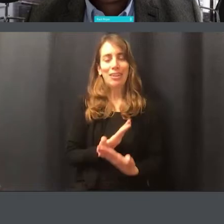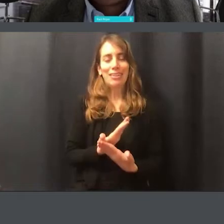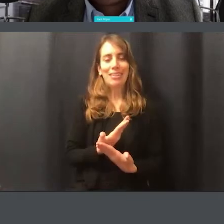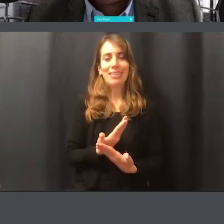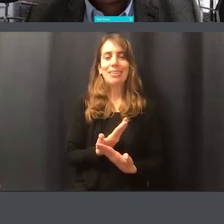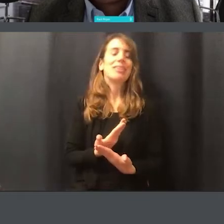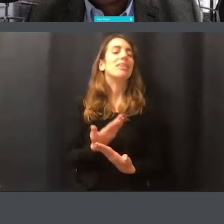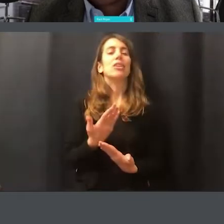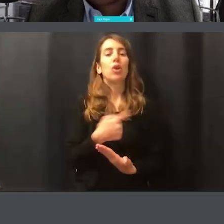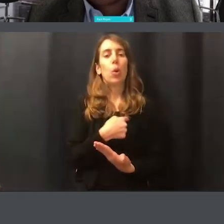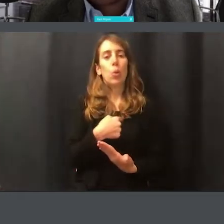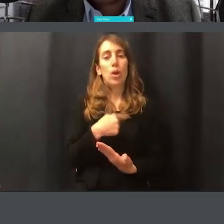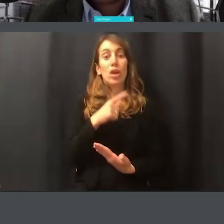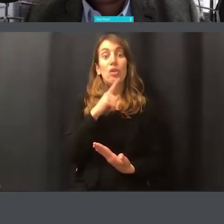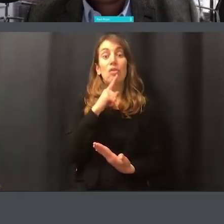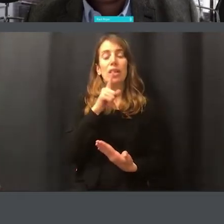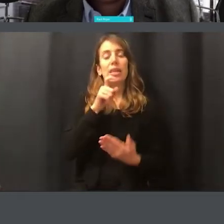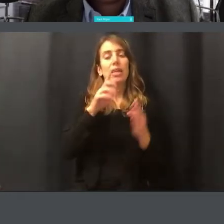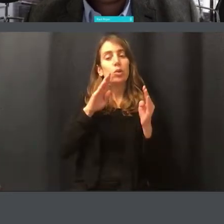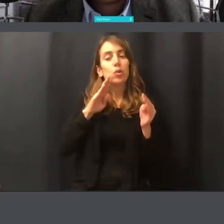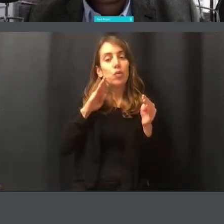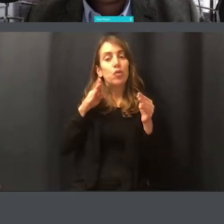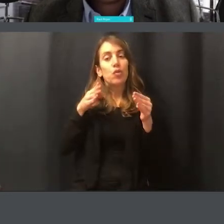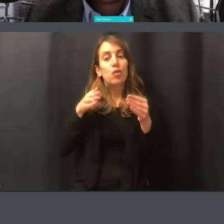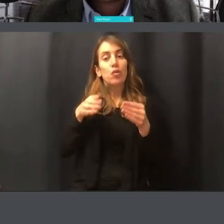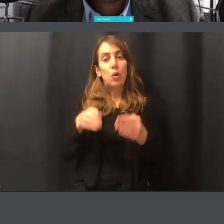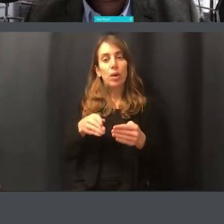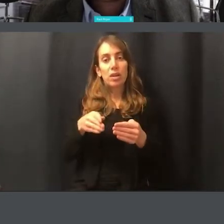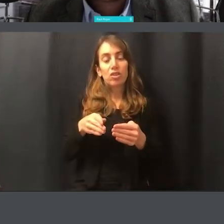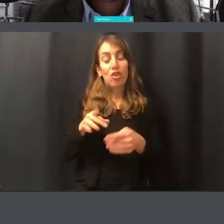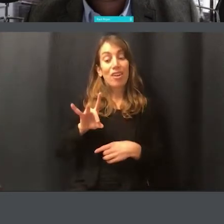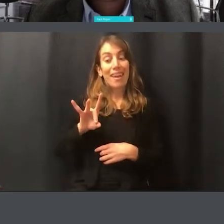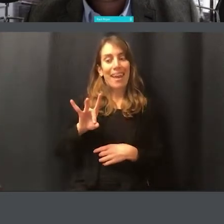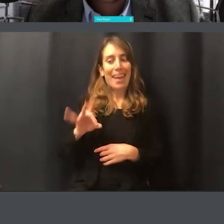we really need to focus on these kids, right?